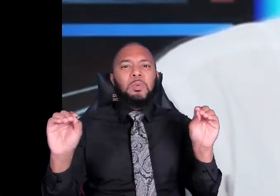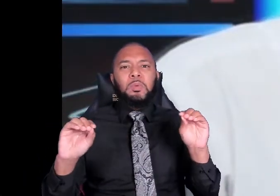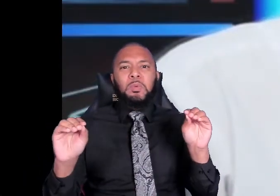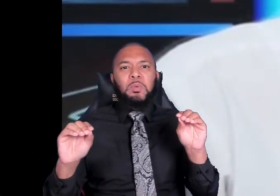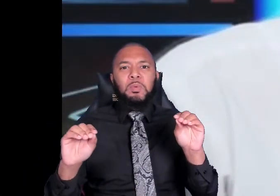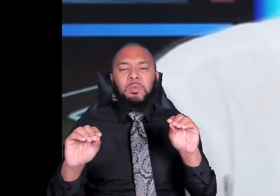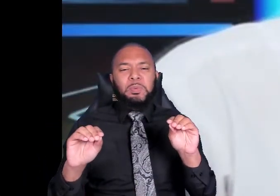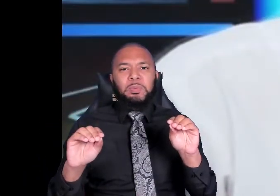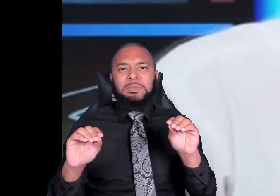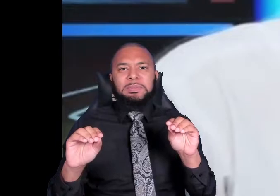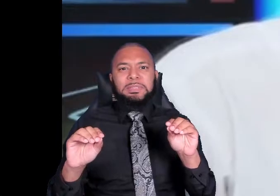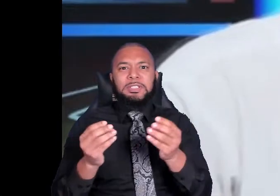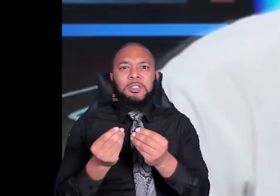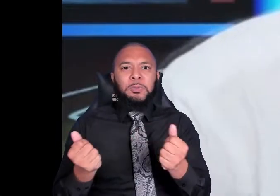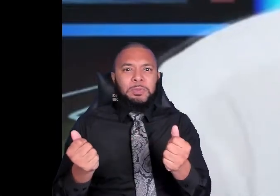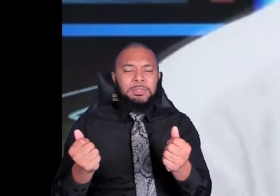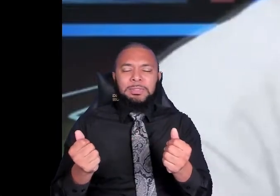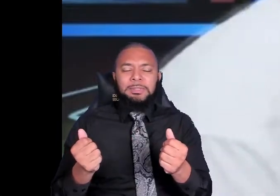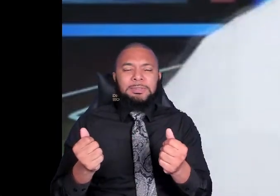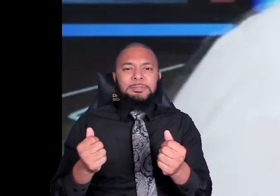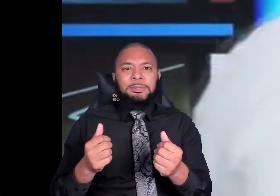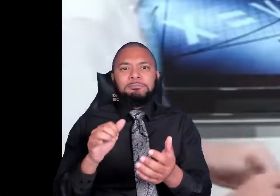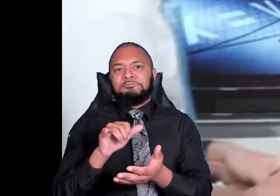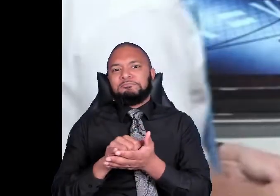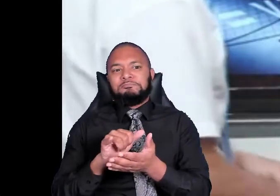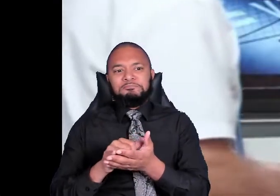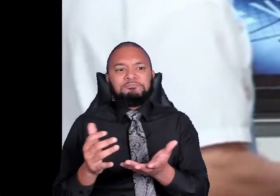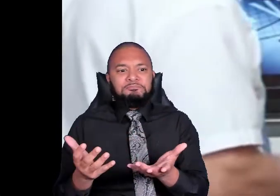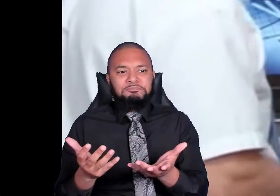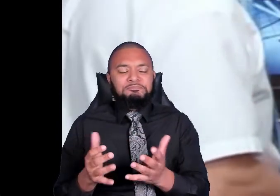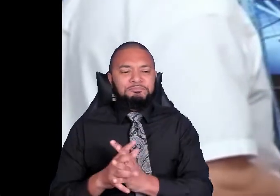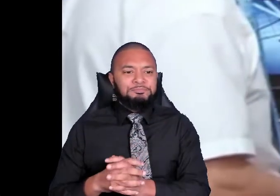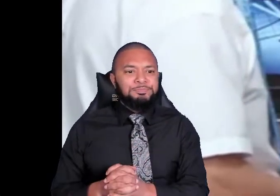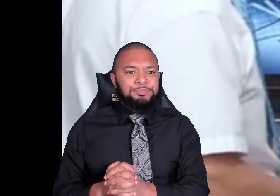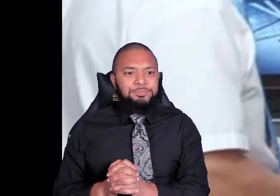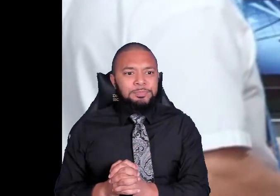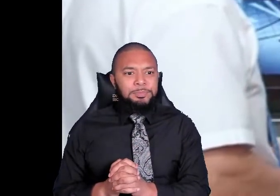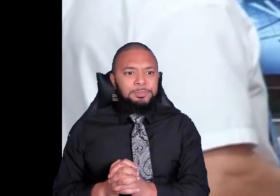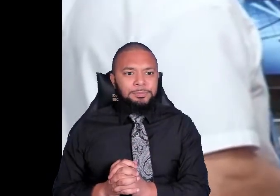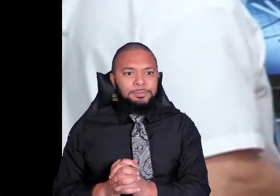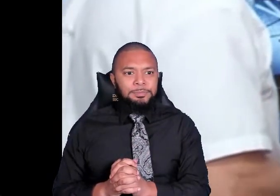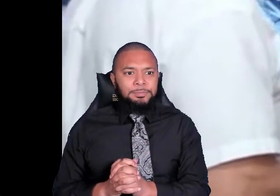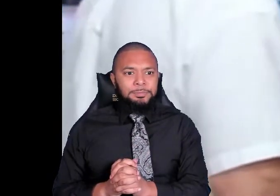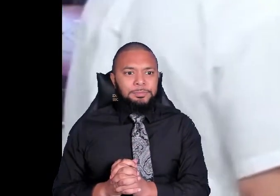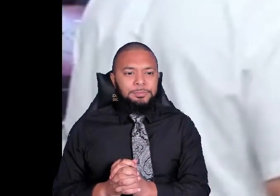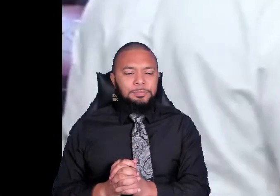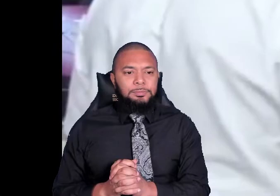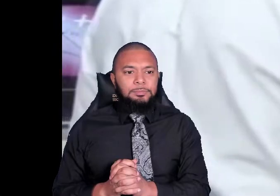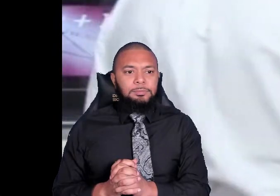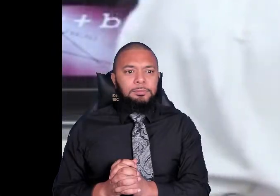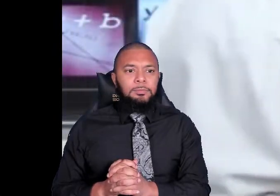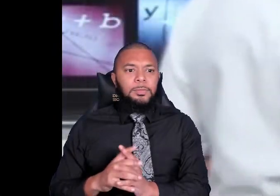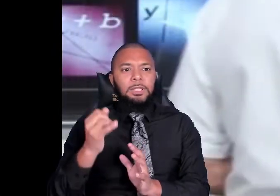parallel lines. Okay? And if I just change